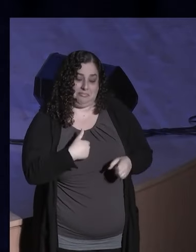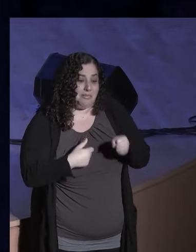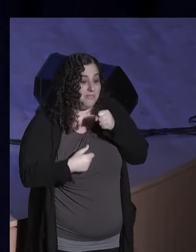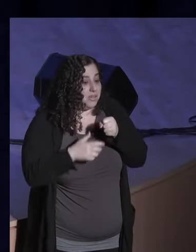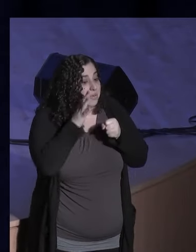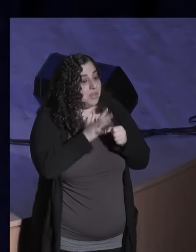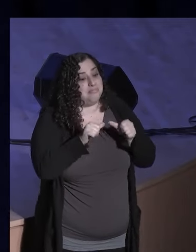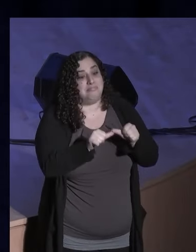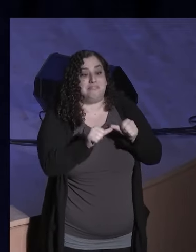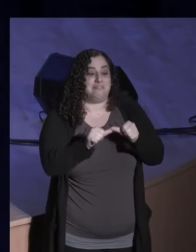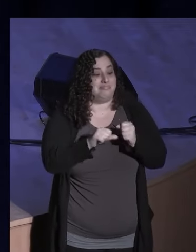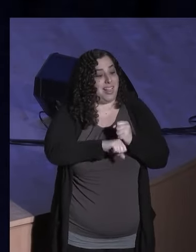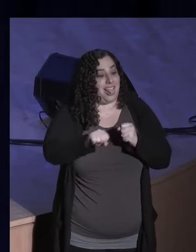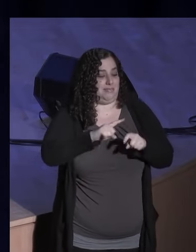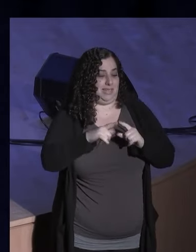Haaland.